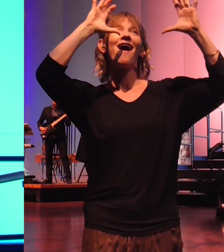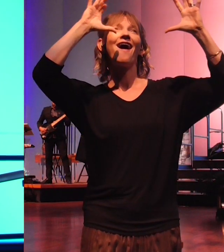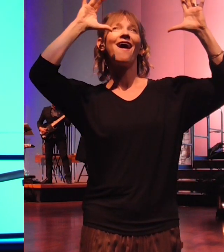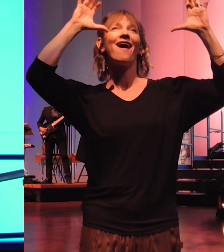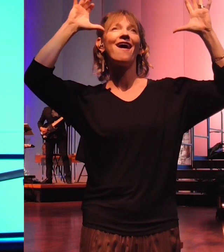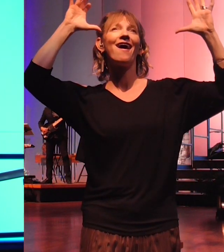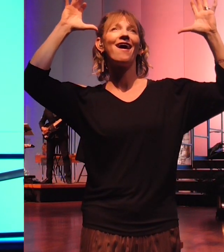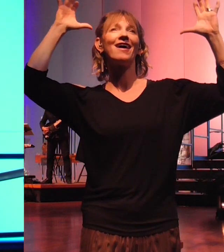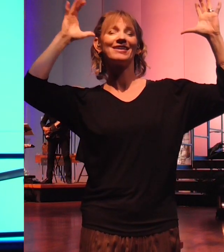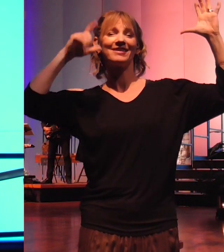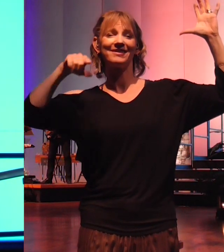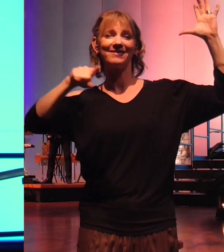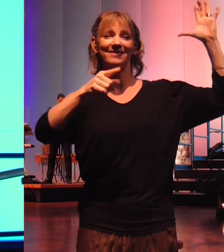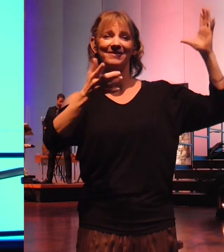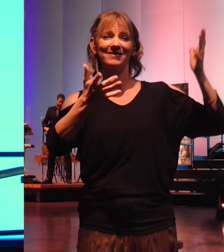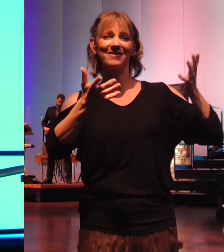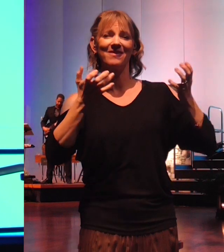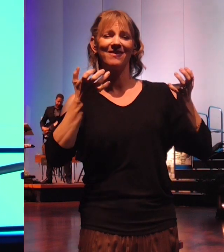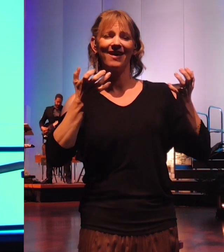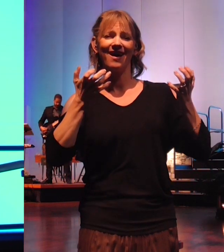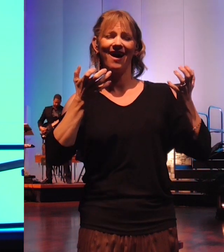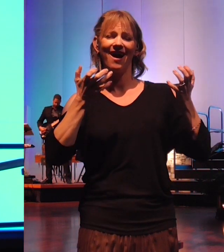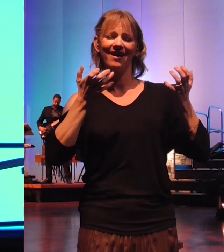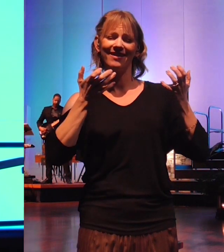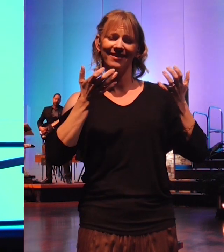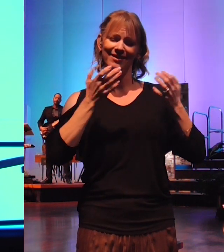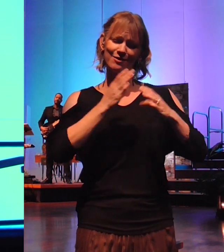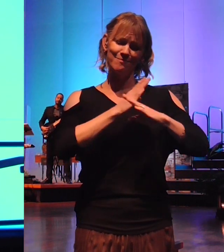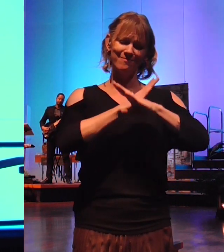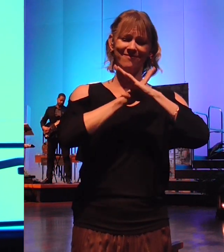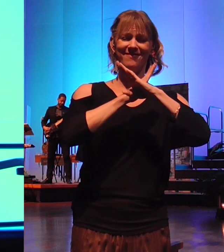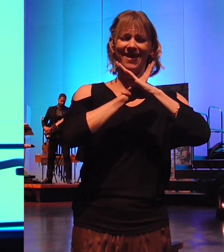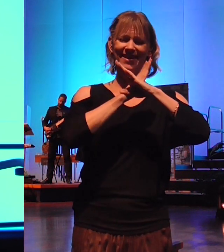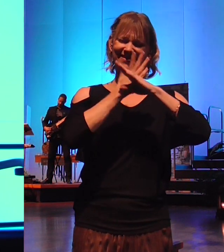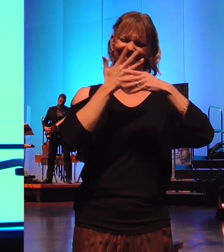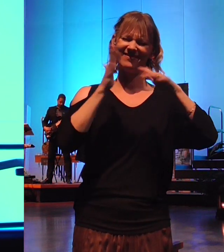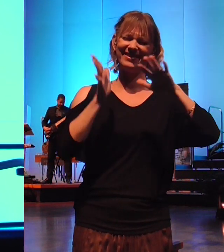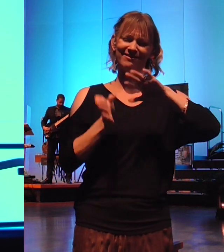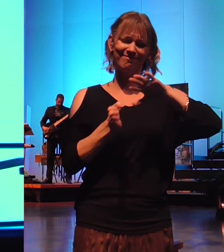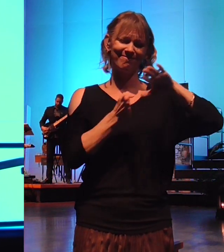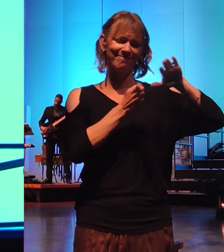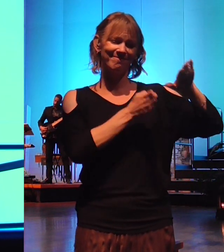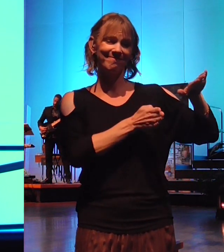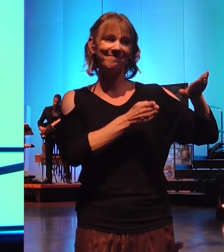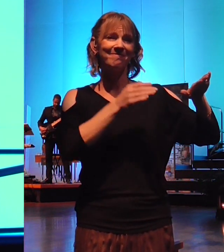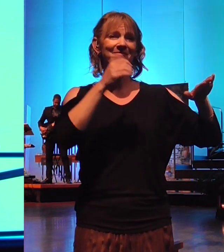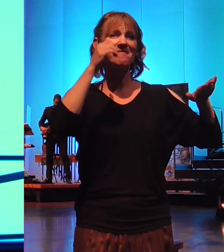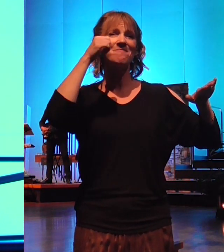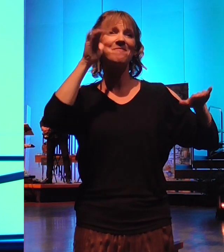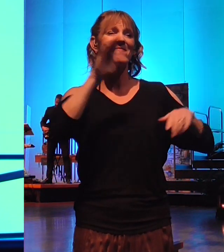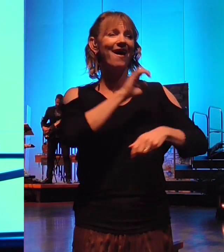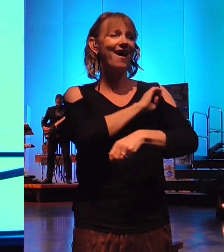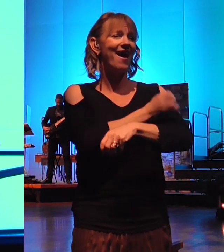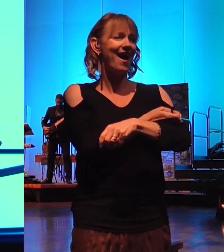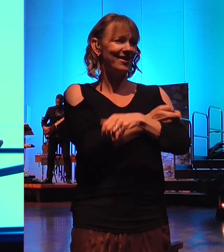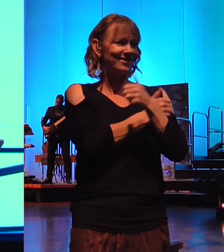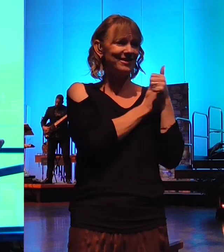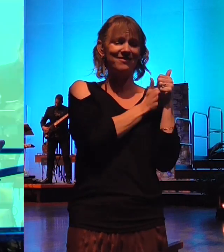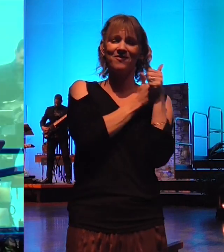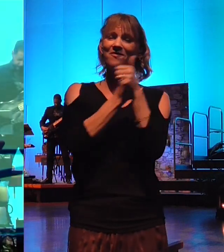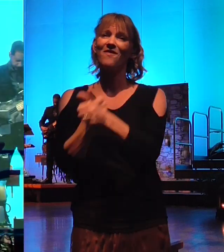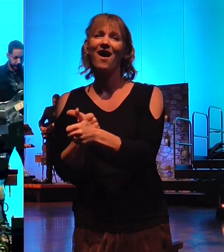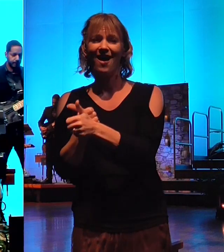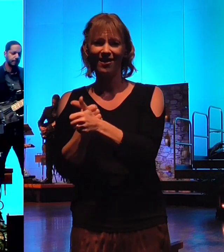and get out of the way. Remember, energy follows thought, so be